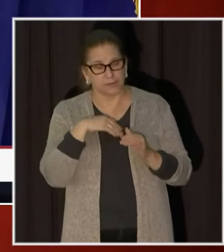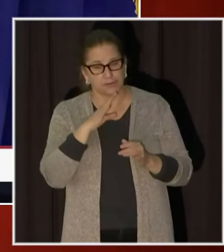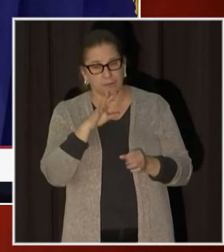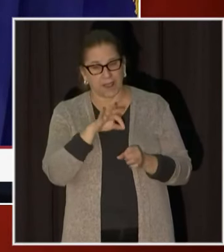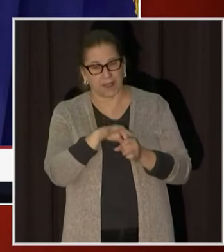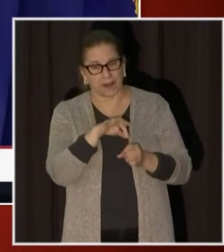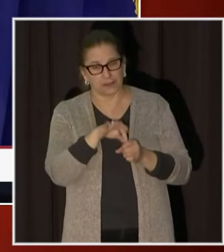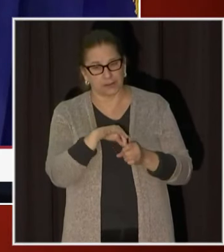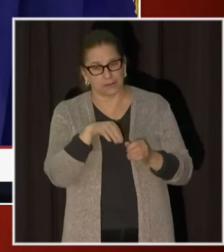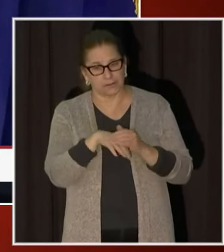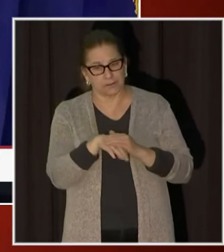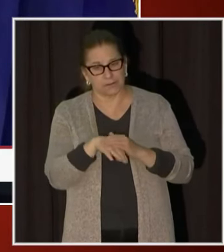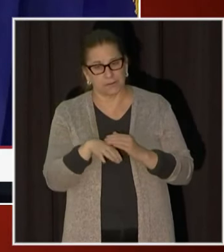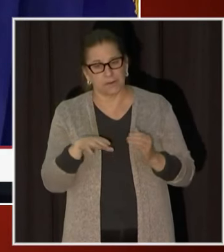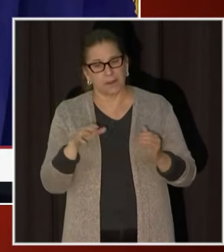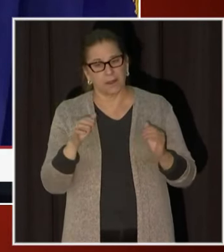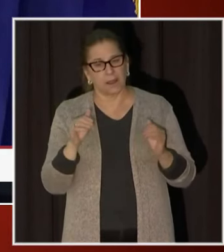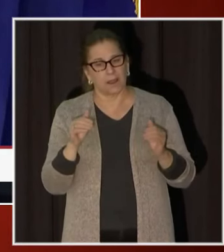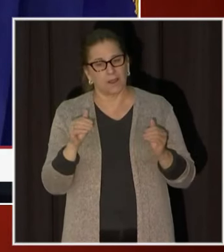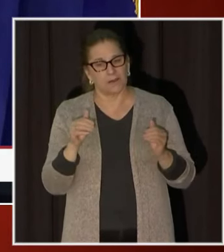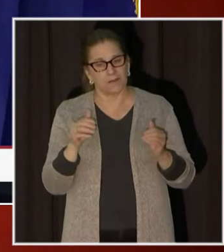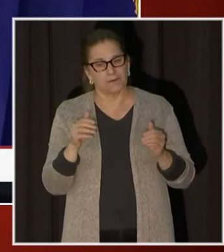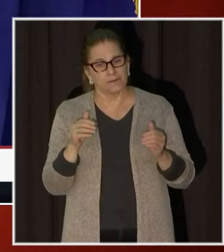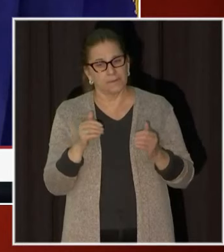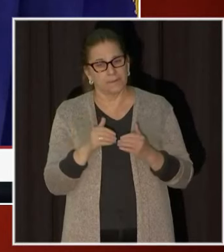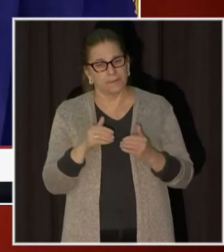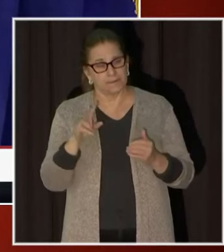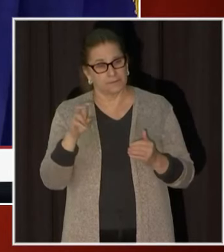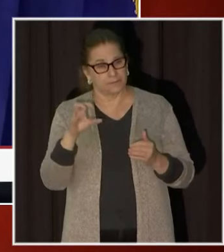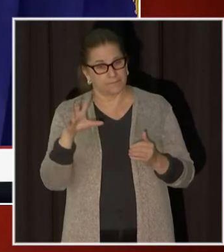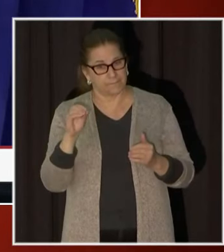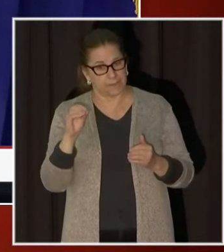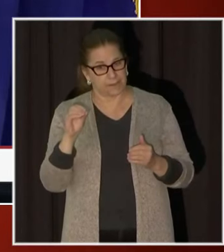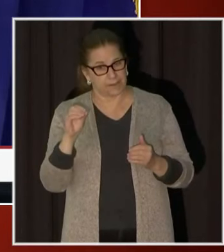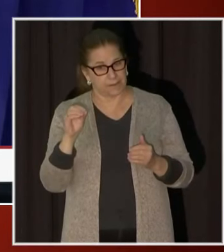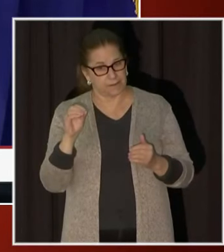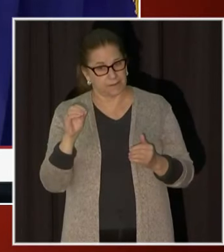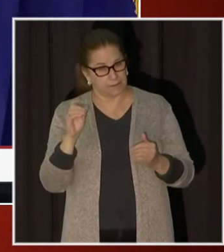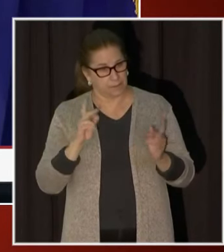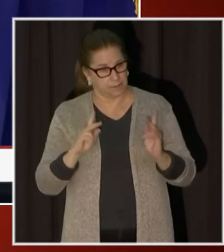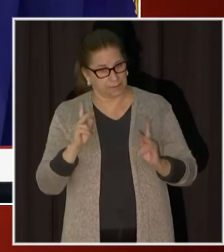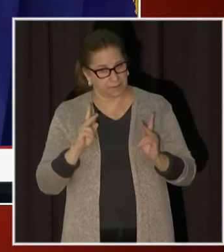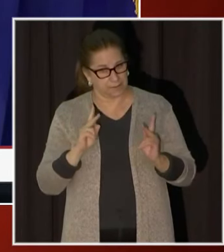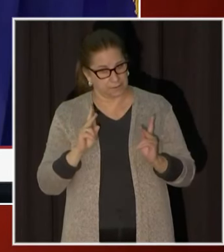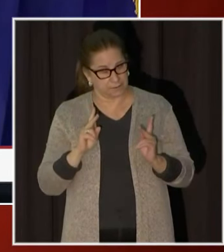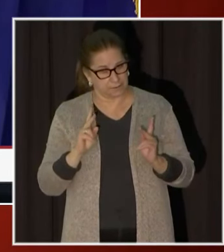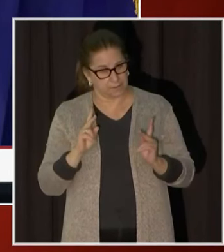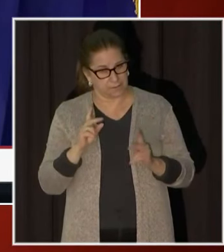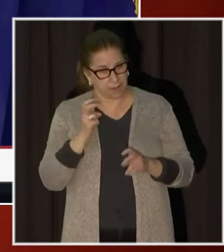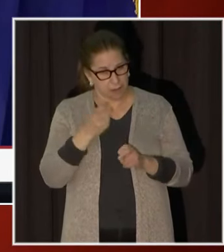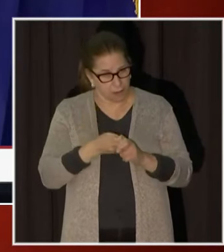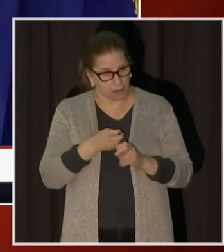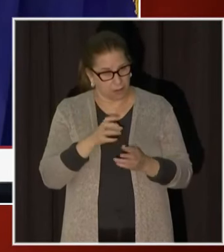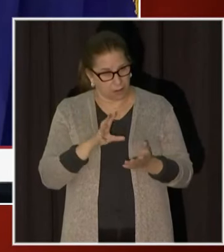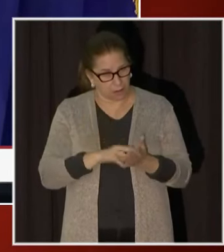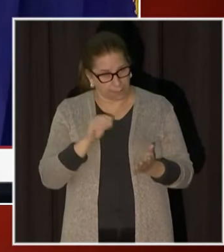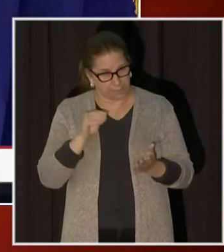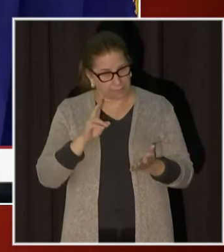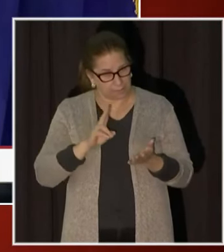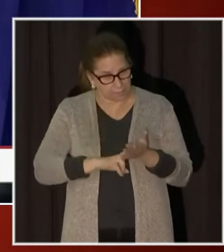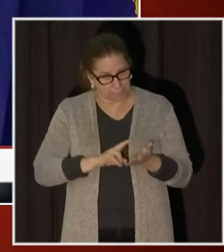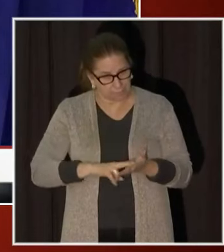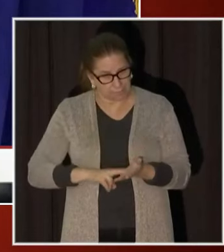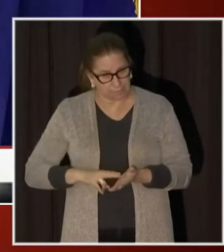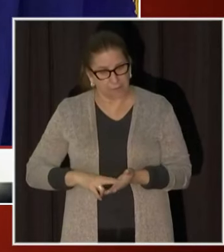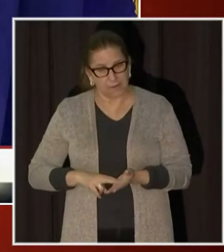they still have to collect them in hard copy. Yes, but, and I left this out, the process would be different. So instead of going